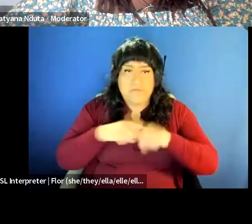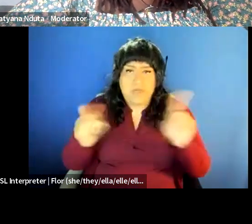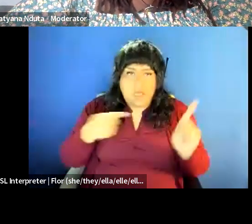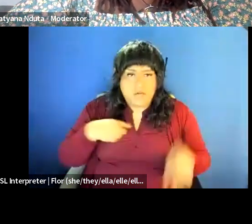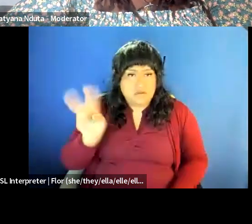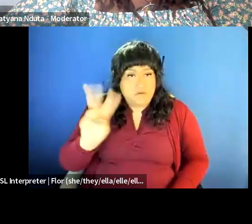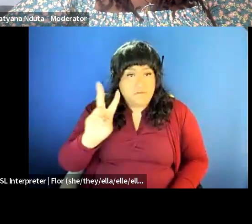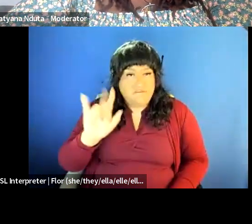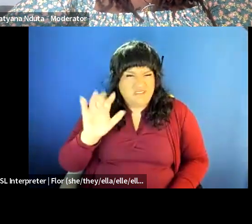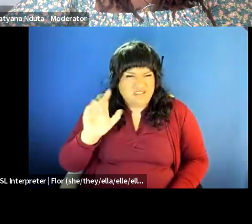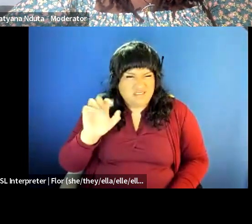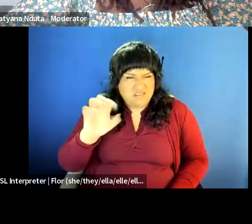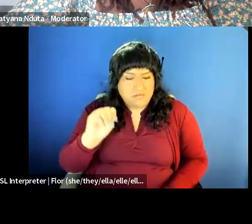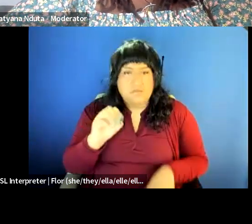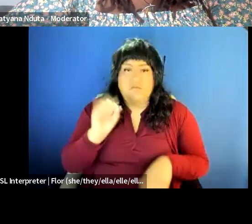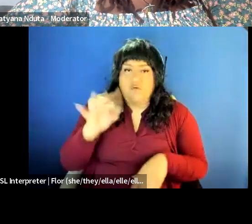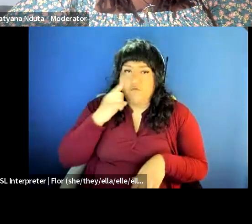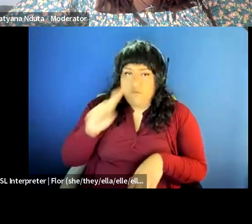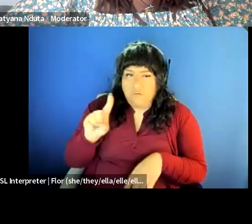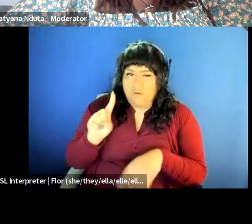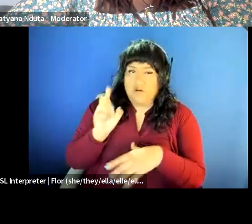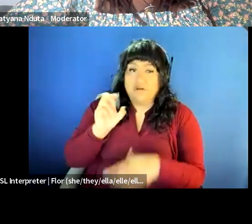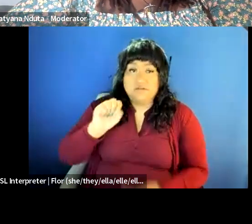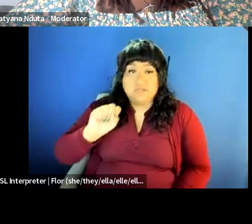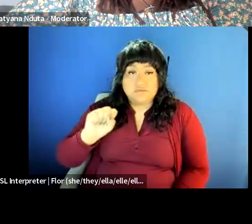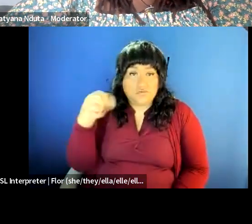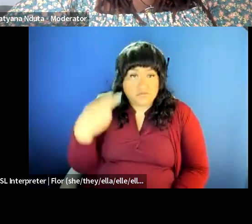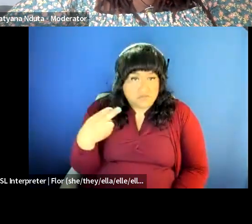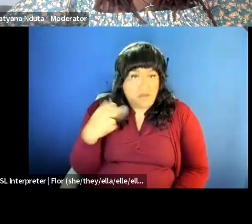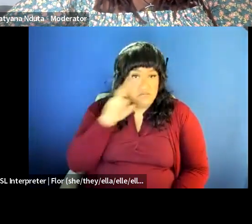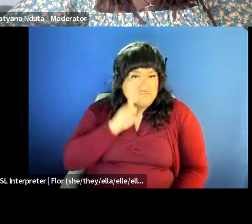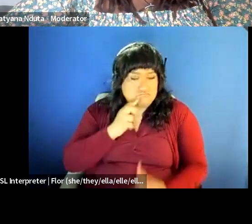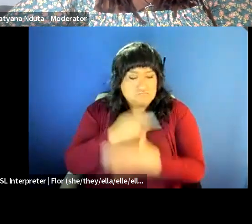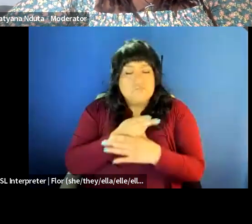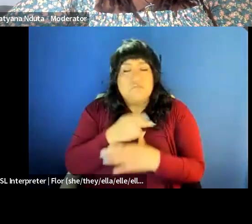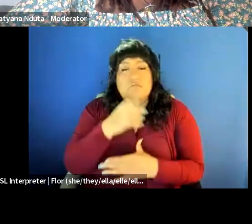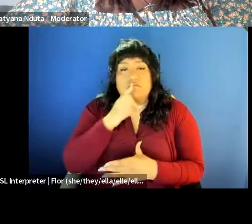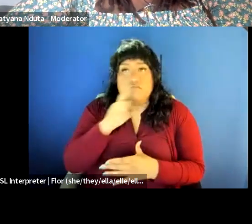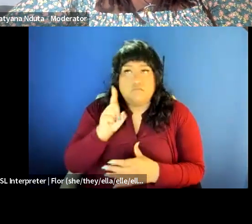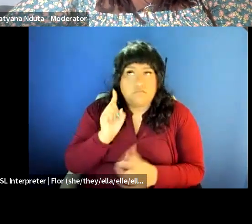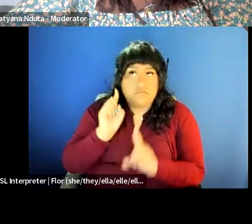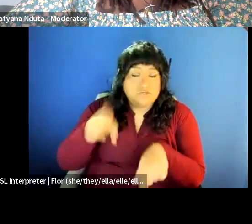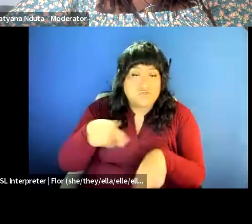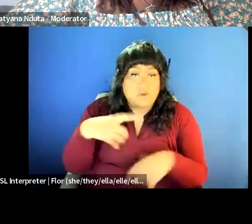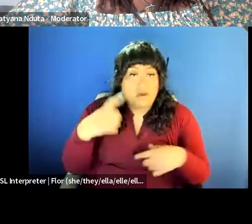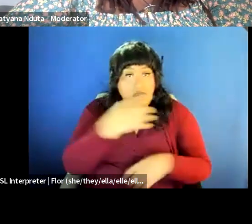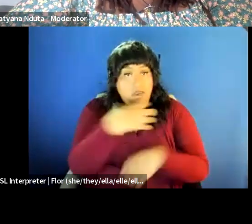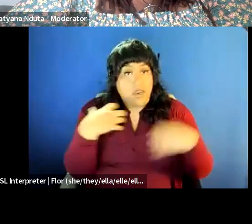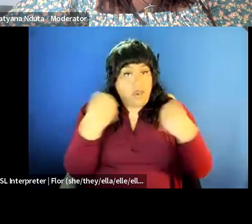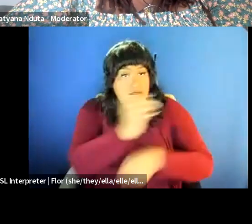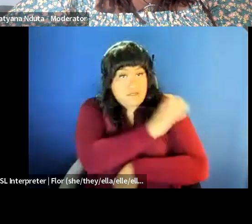sexual assault, and I went to a sexual assault clinic to seek help. And because I dared